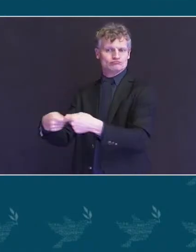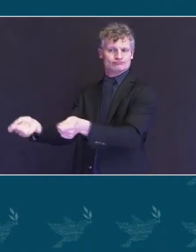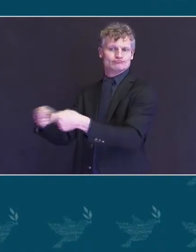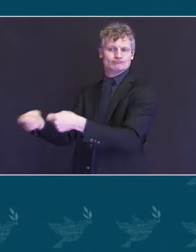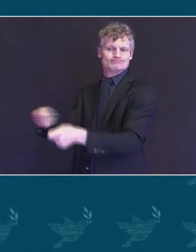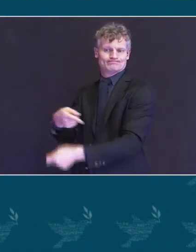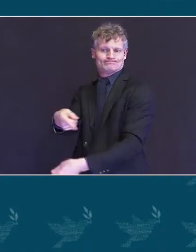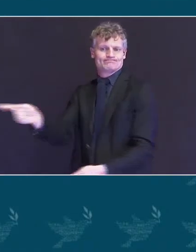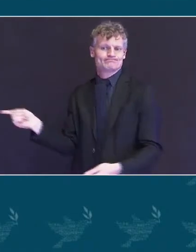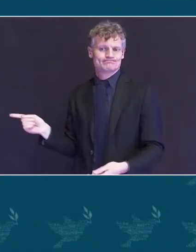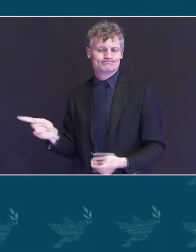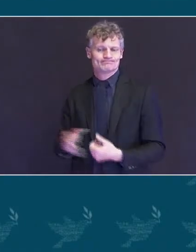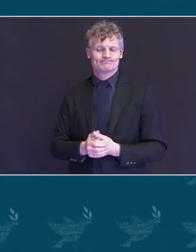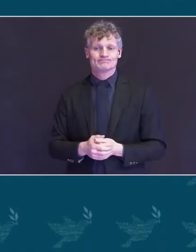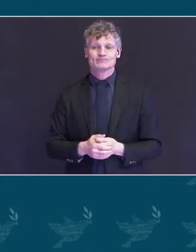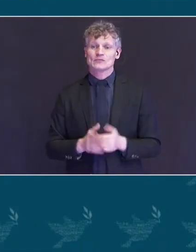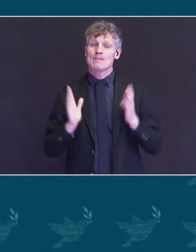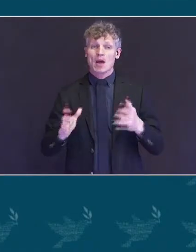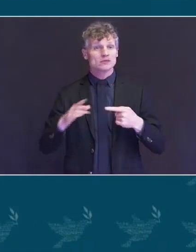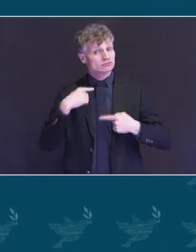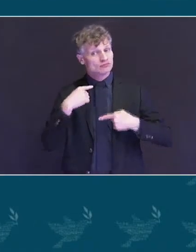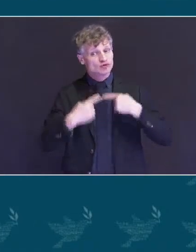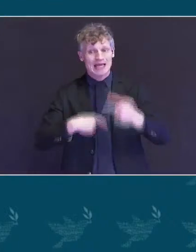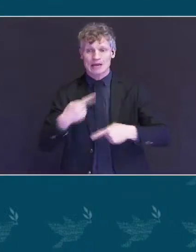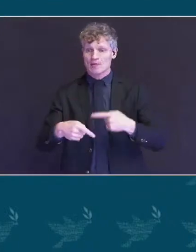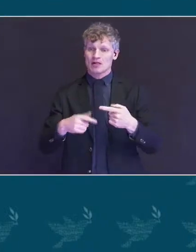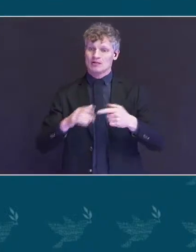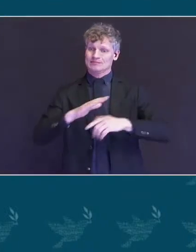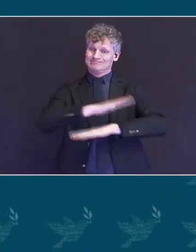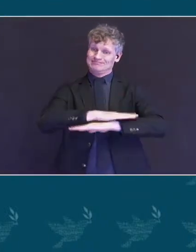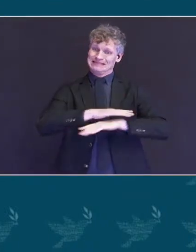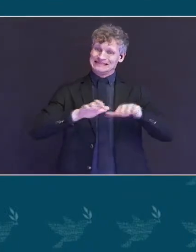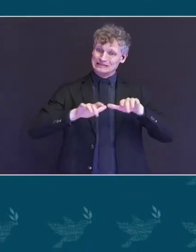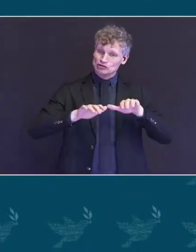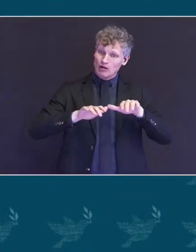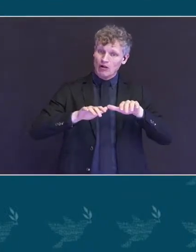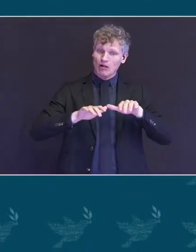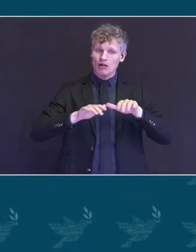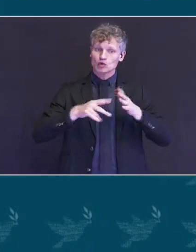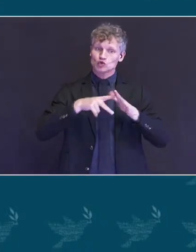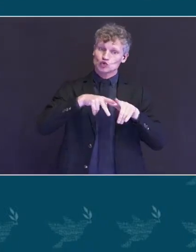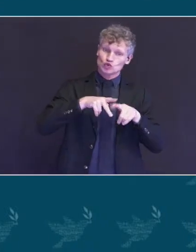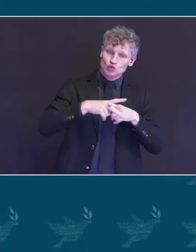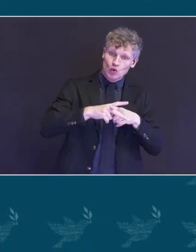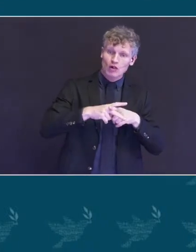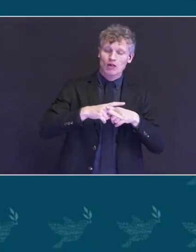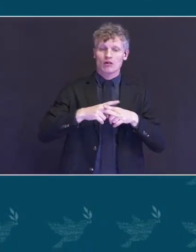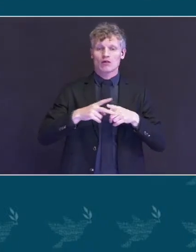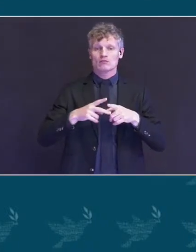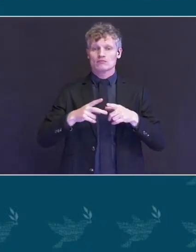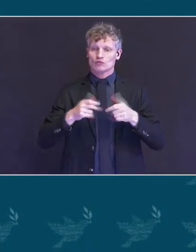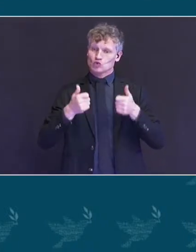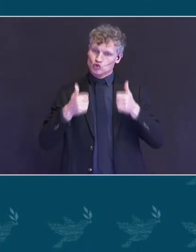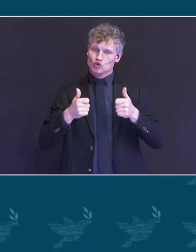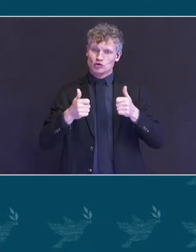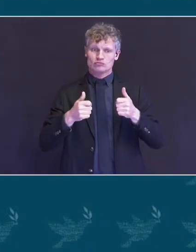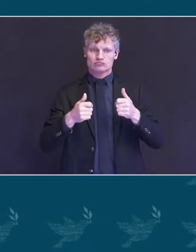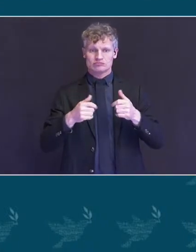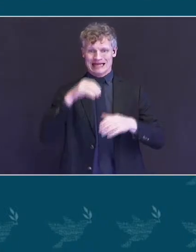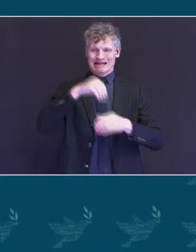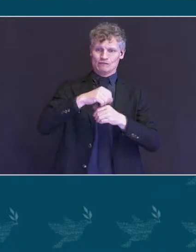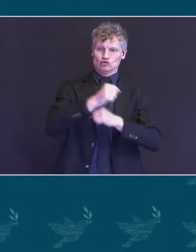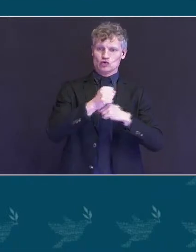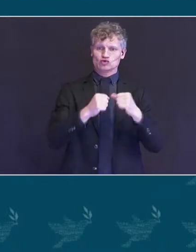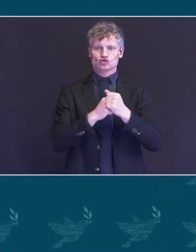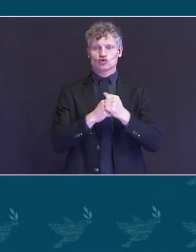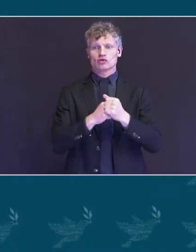must ensure that there are sustainable digital tools, platforms, and infrastructure that enable learners from different backgrounds